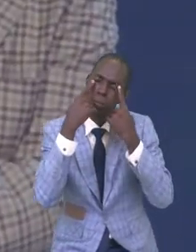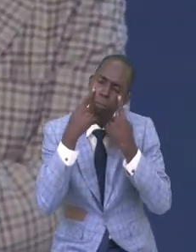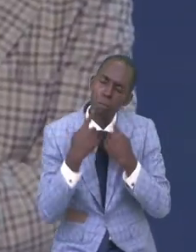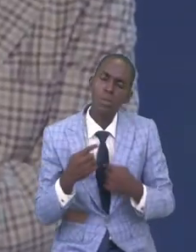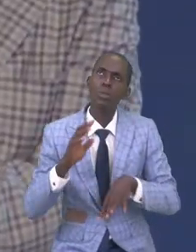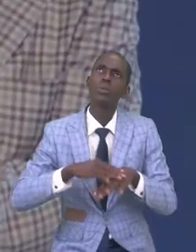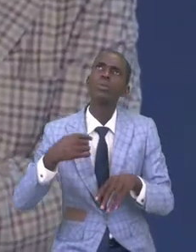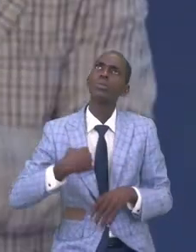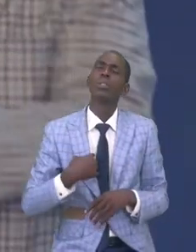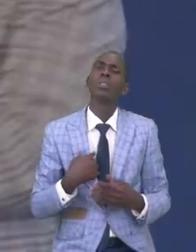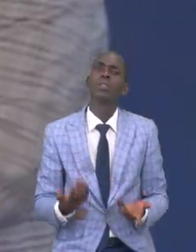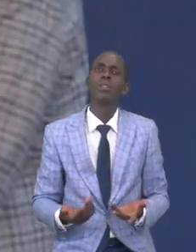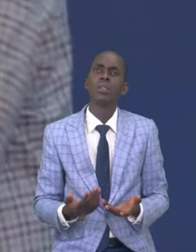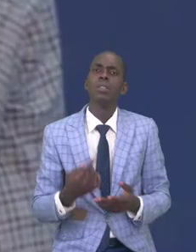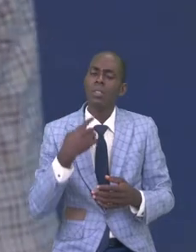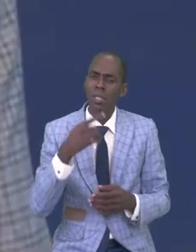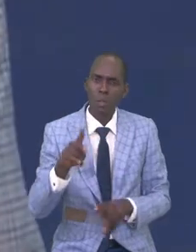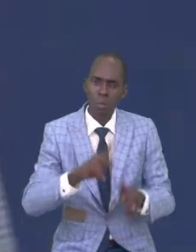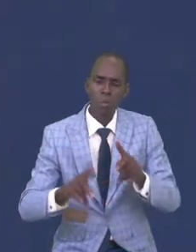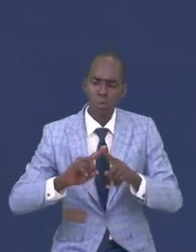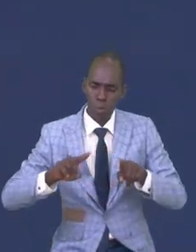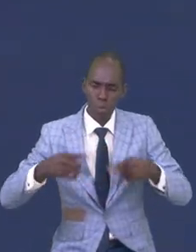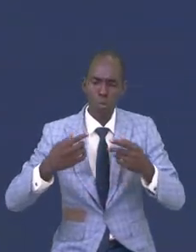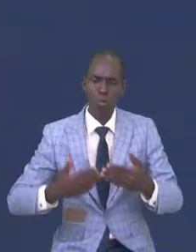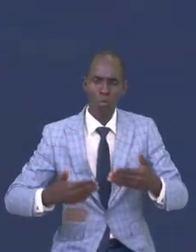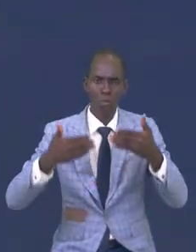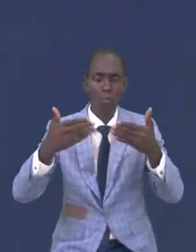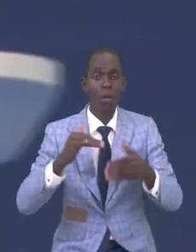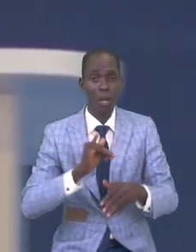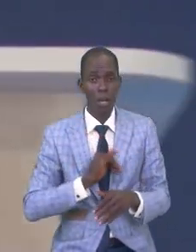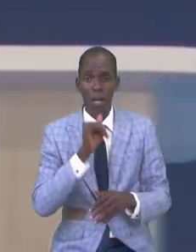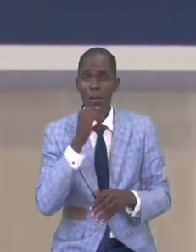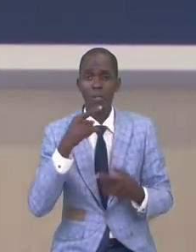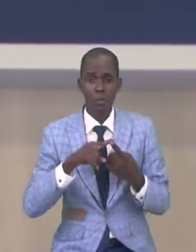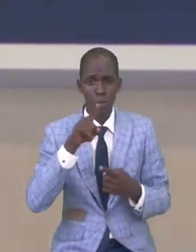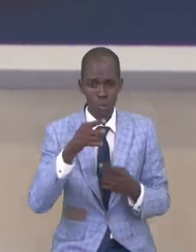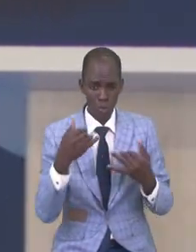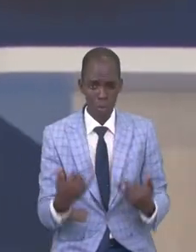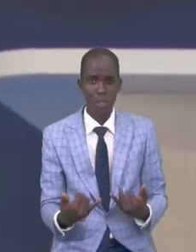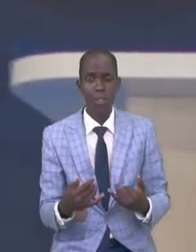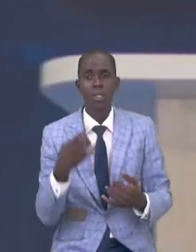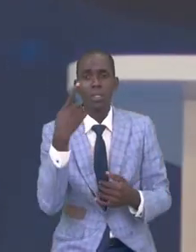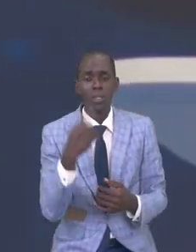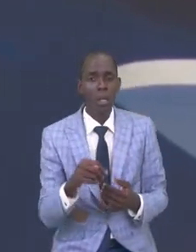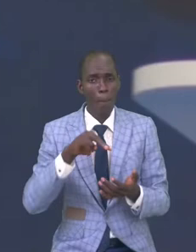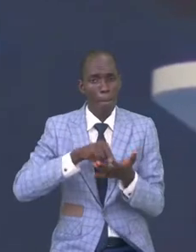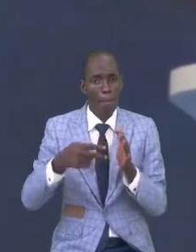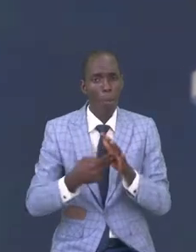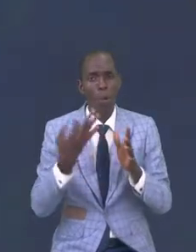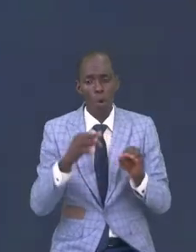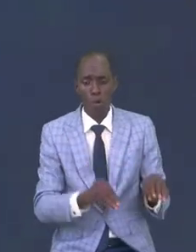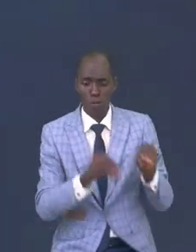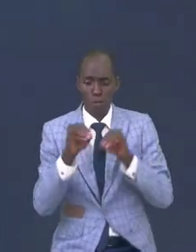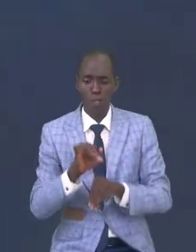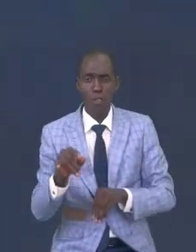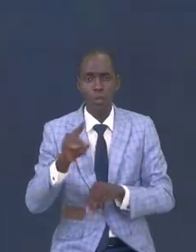go forward. And I come to tell you here today that the purpose of setting you free, the